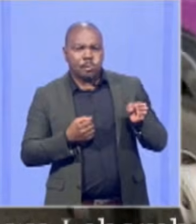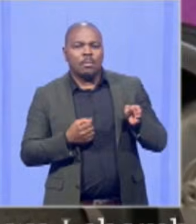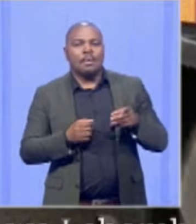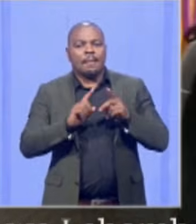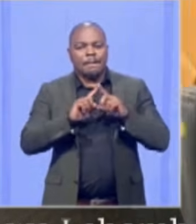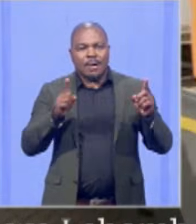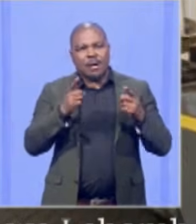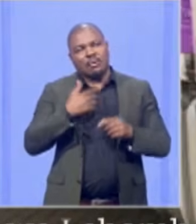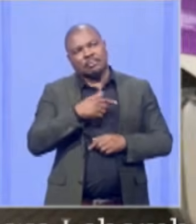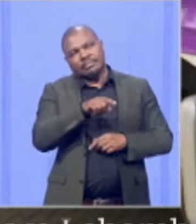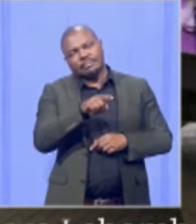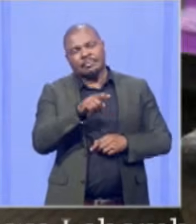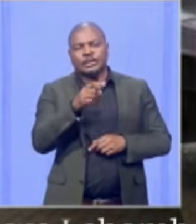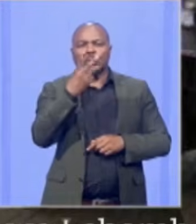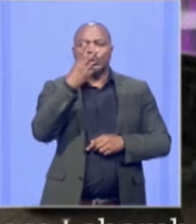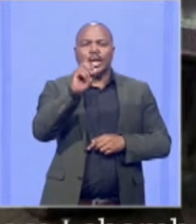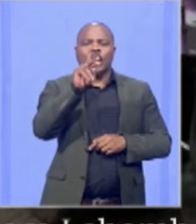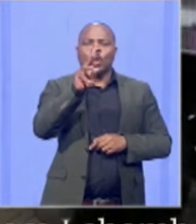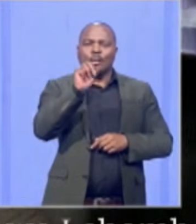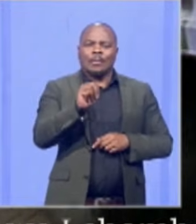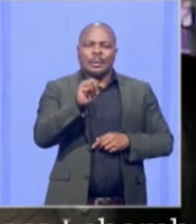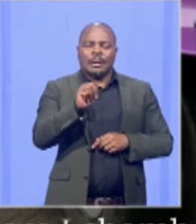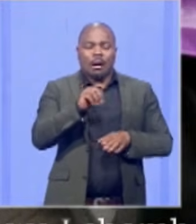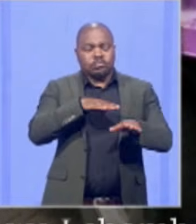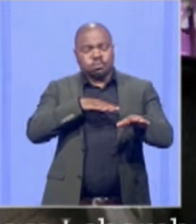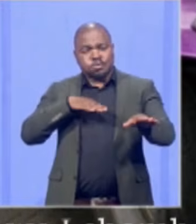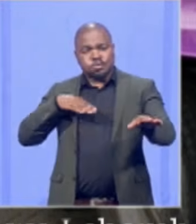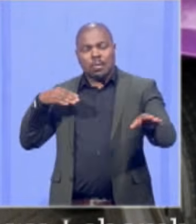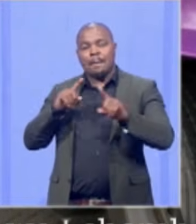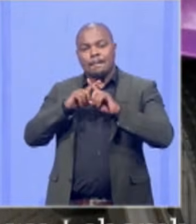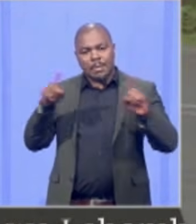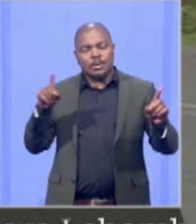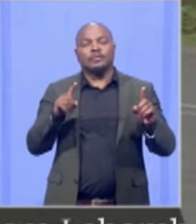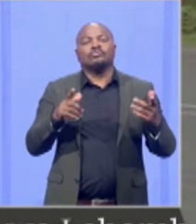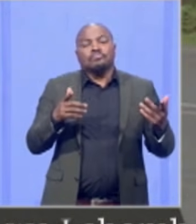just below 20 kilometers on the corridor, but they are well,